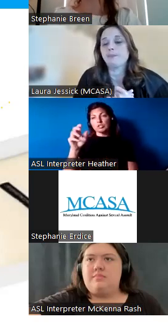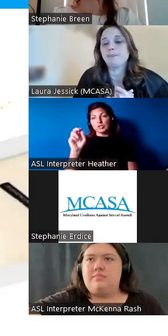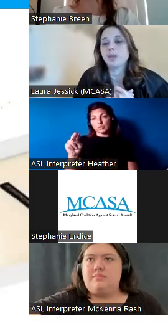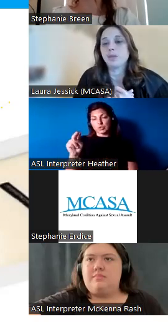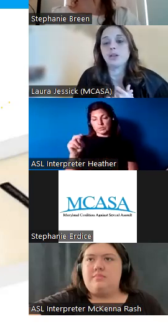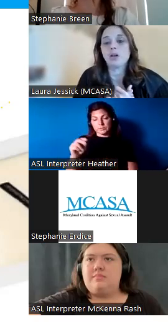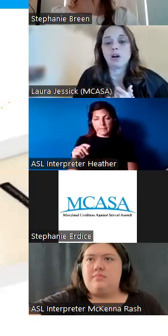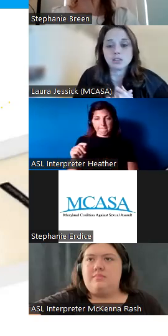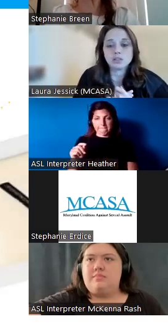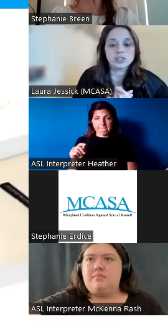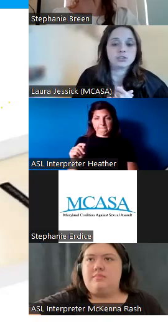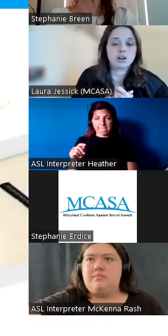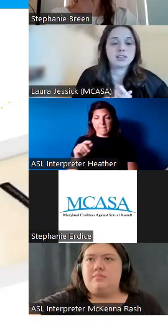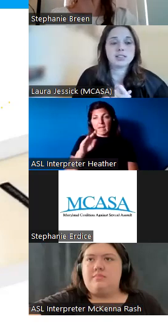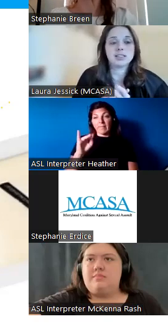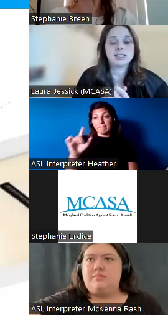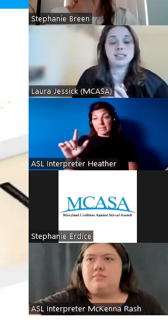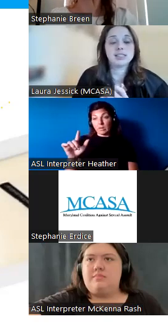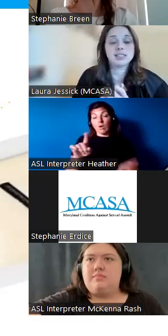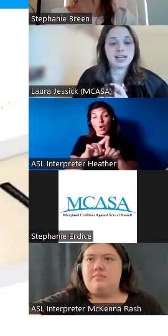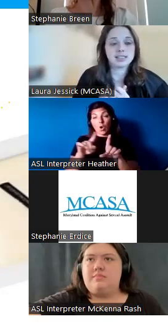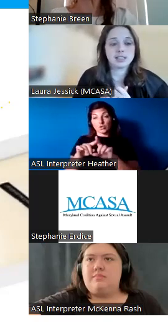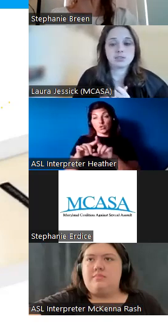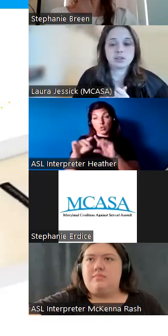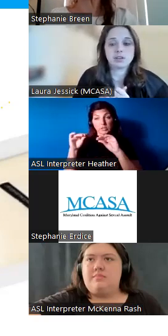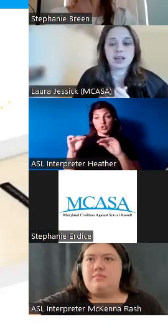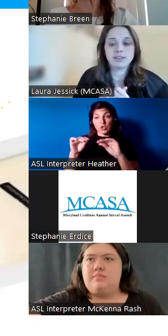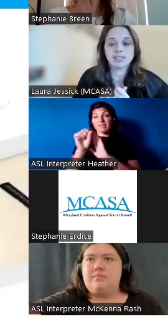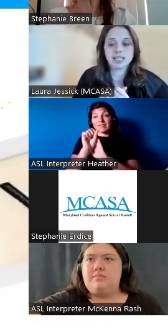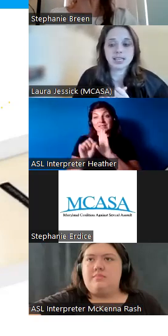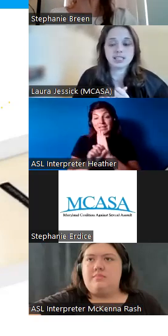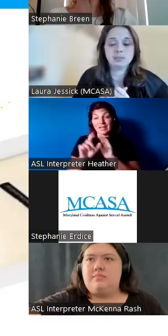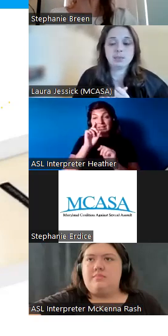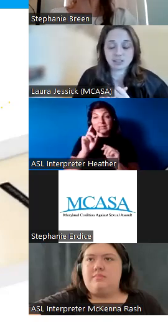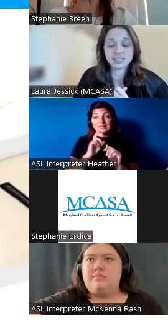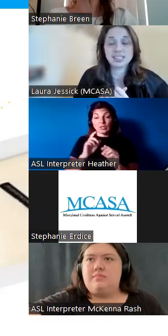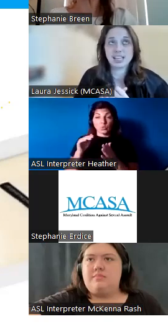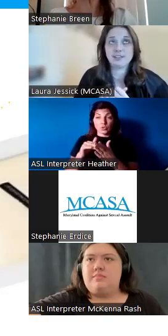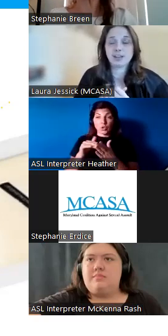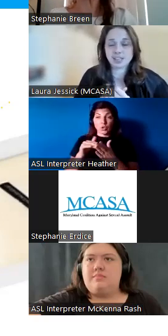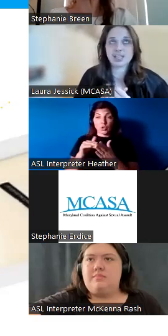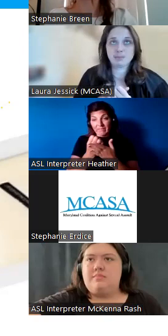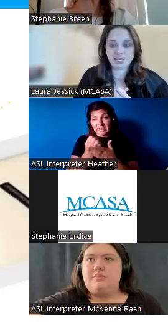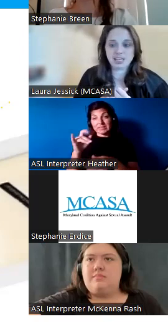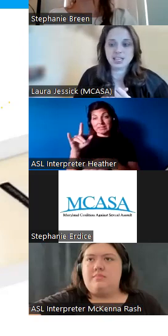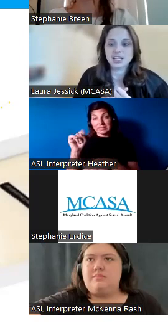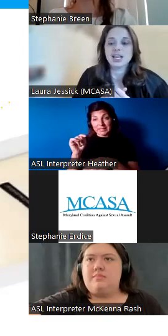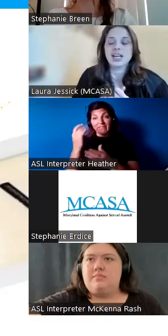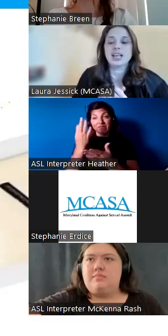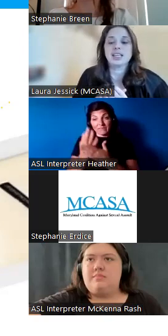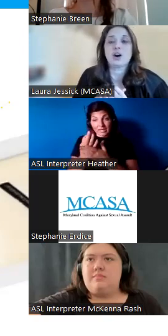The bill also instructs the State Sexual Assault Evidence Kit Policy and Funding